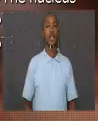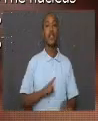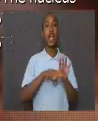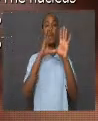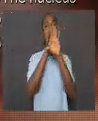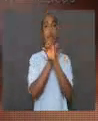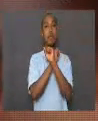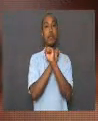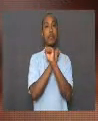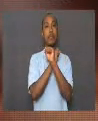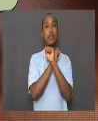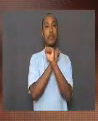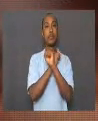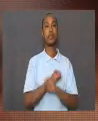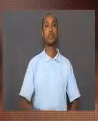Time's up.